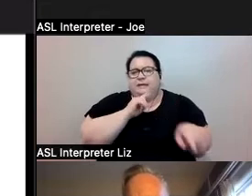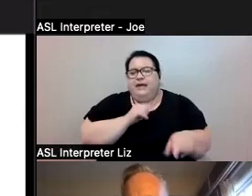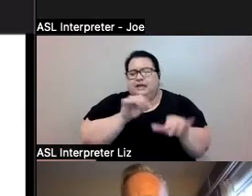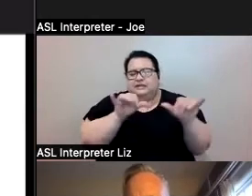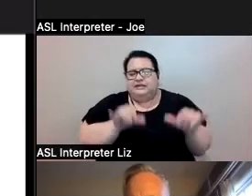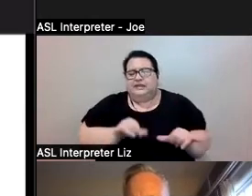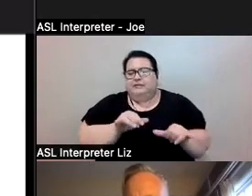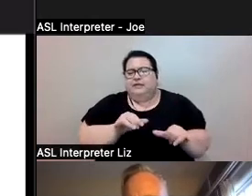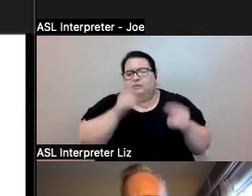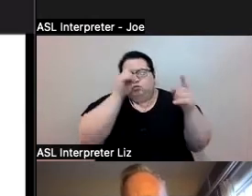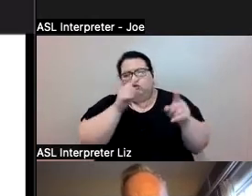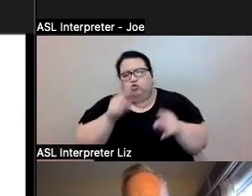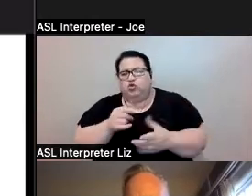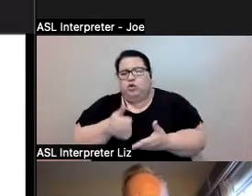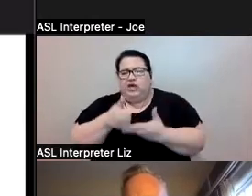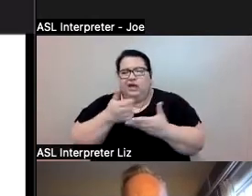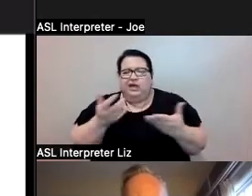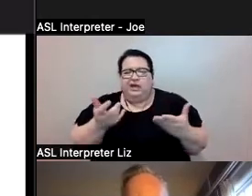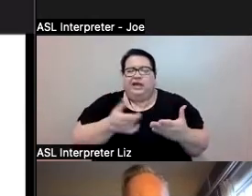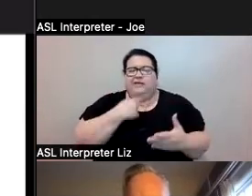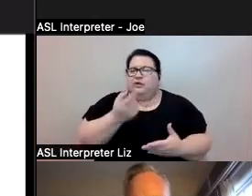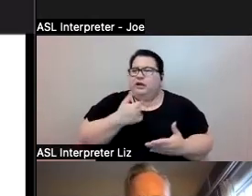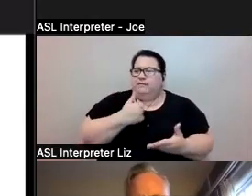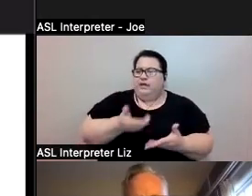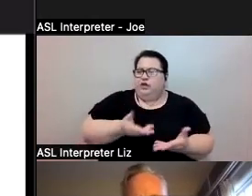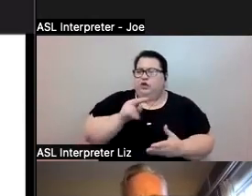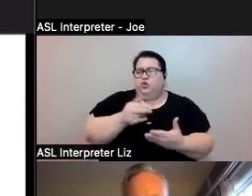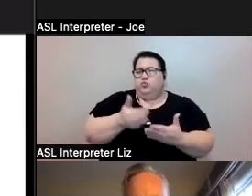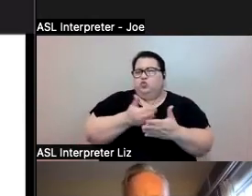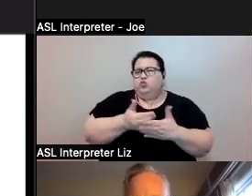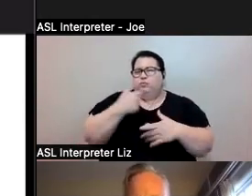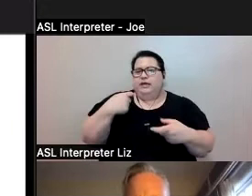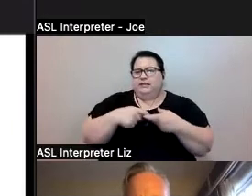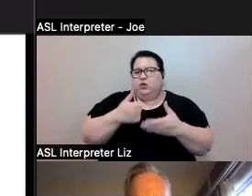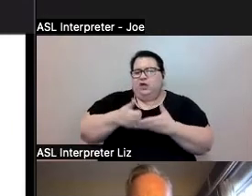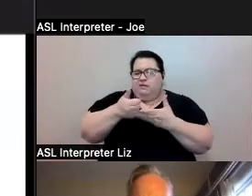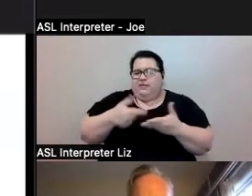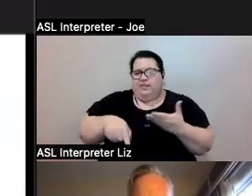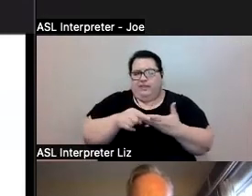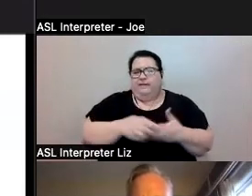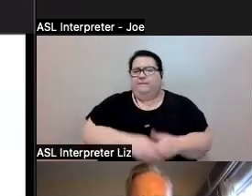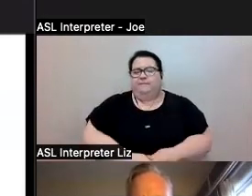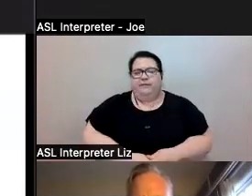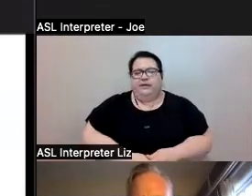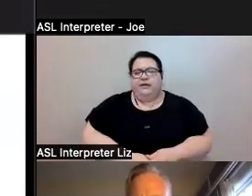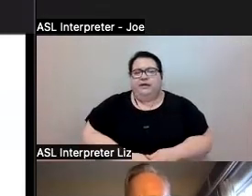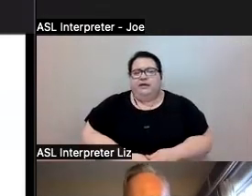As I mentioned, I'm here in New Mexico helping New Mexico out. So the fire service is a very fluid and